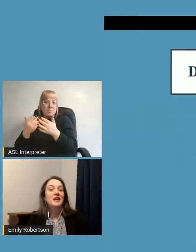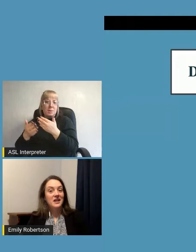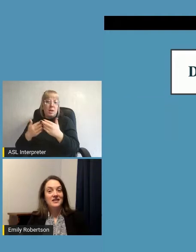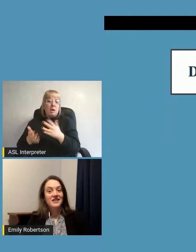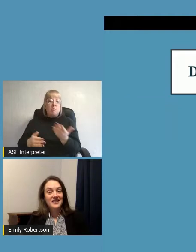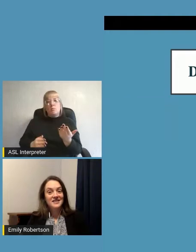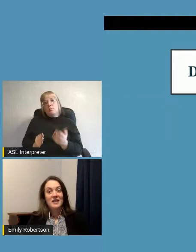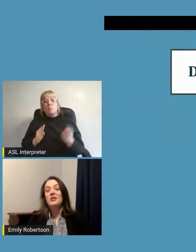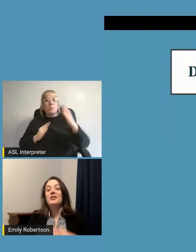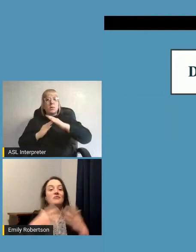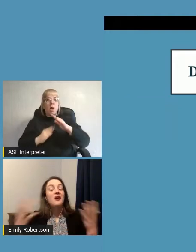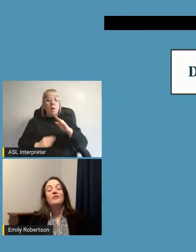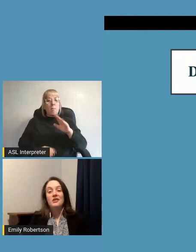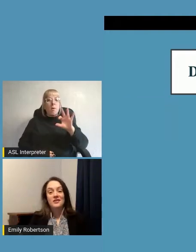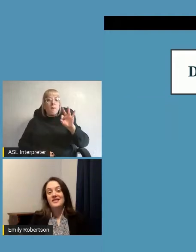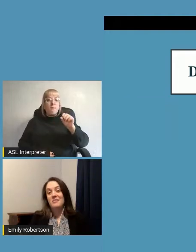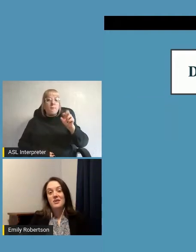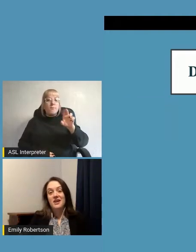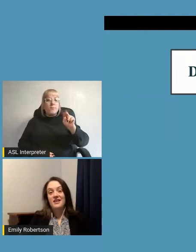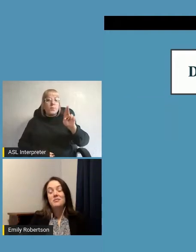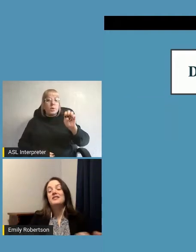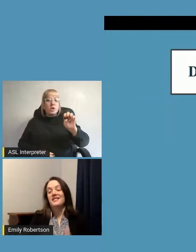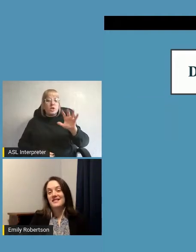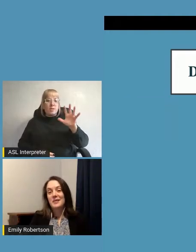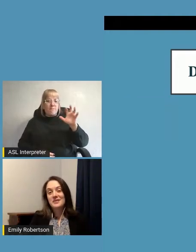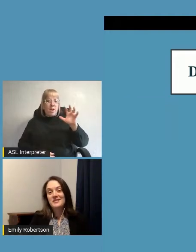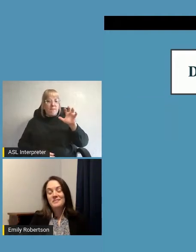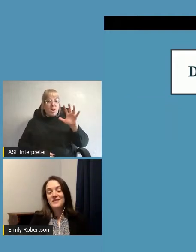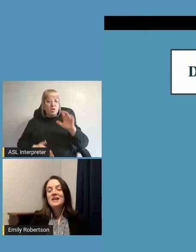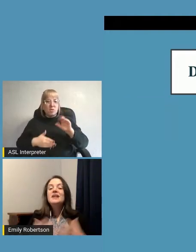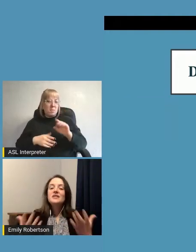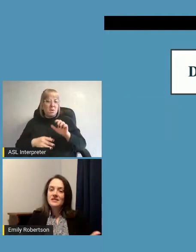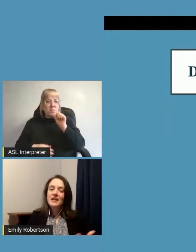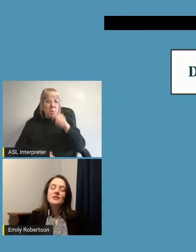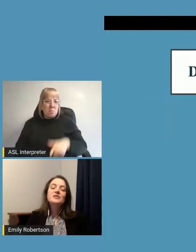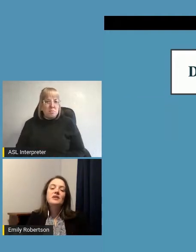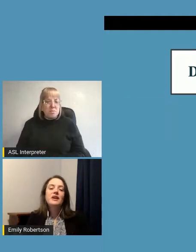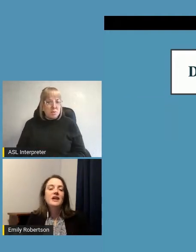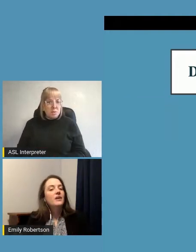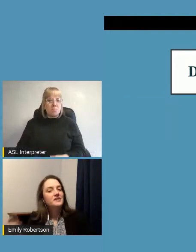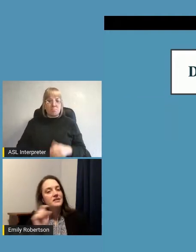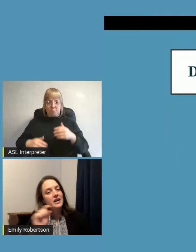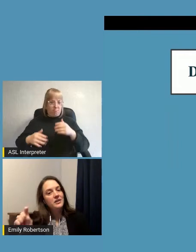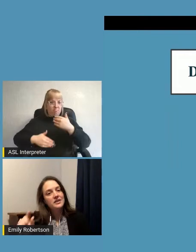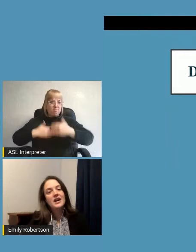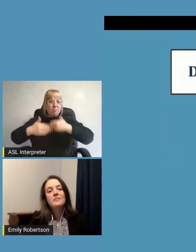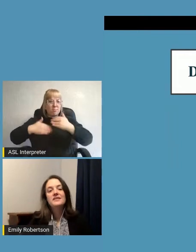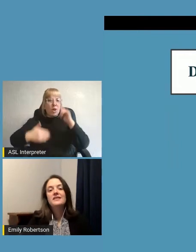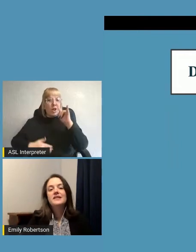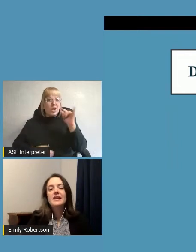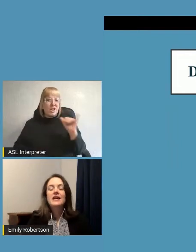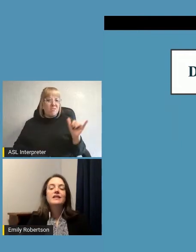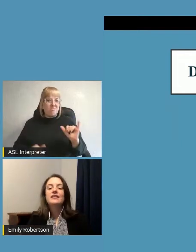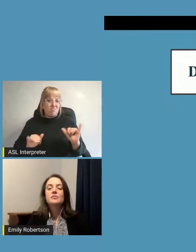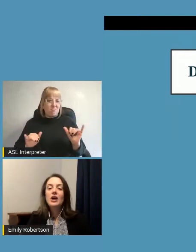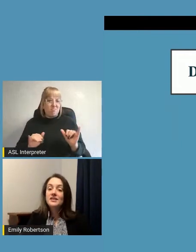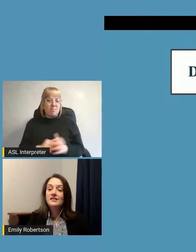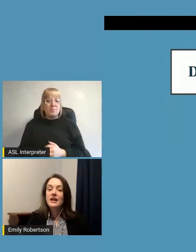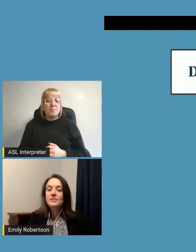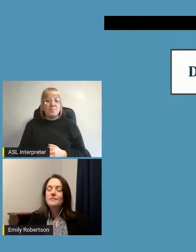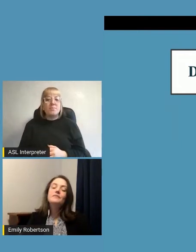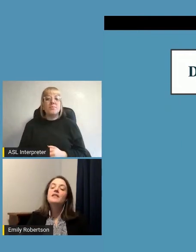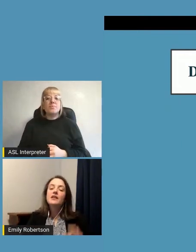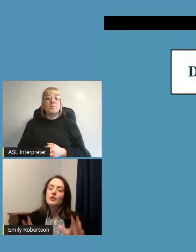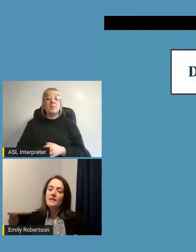to do data analytics, and we can all follow the same project steps. So the slide on the screen right now has a title at the top that says Data Analytics